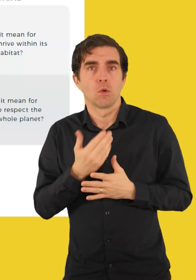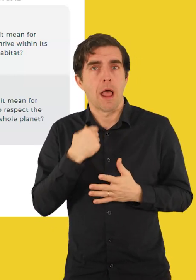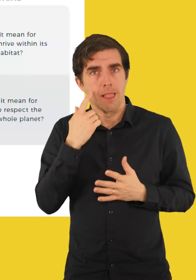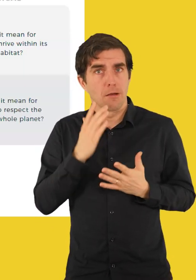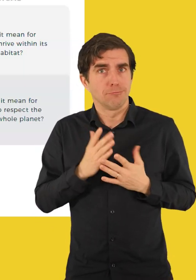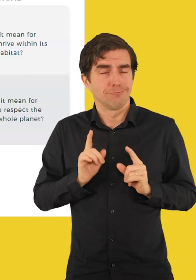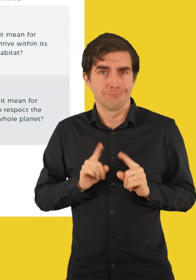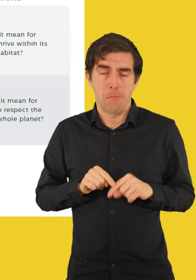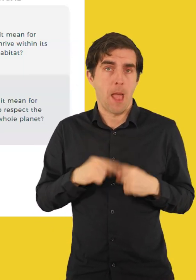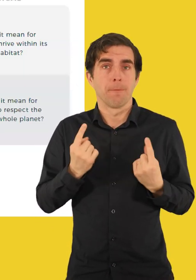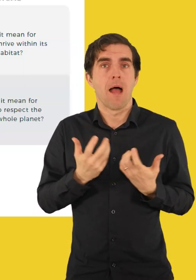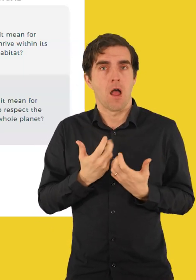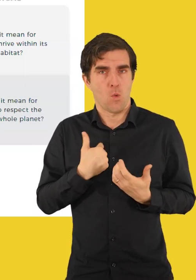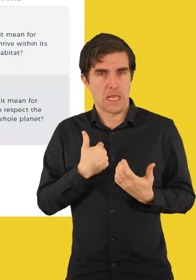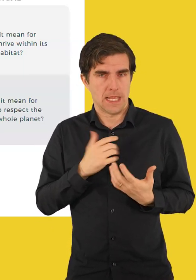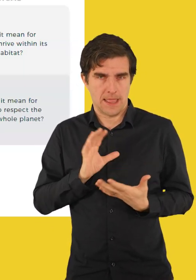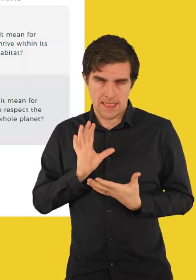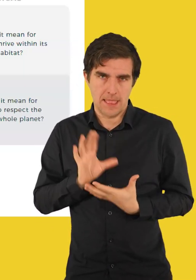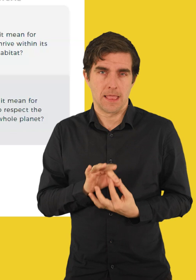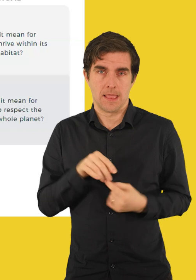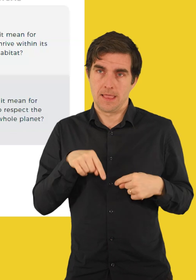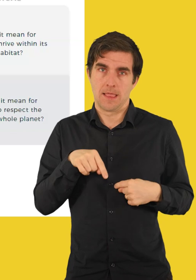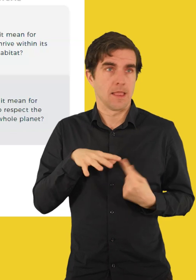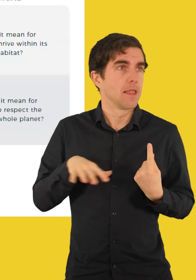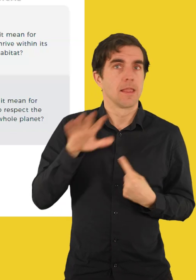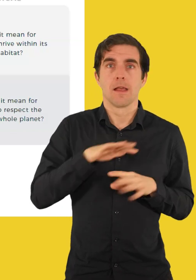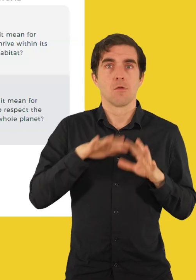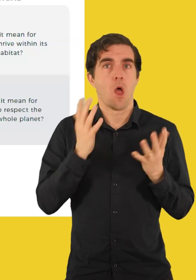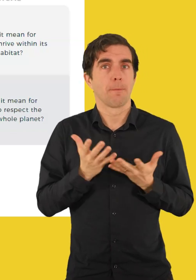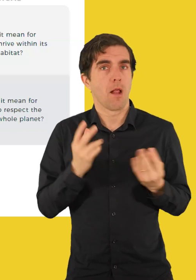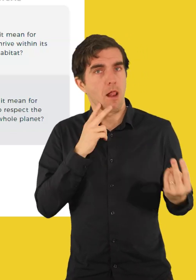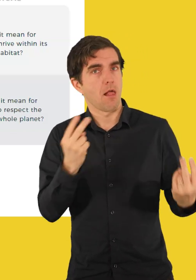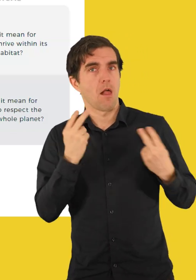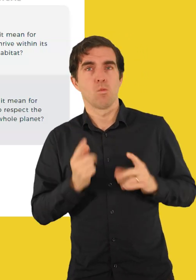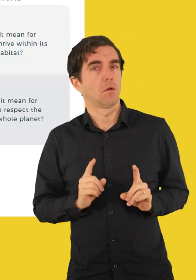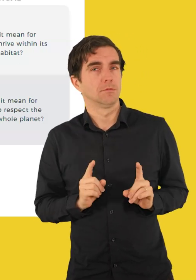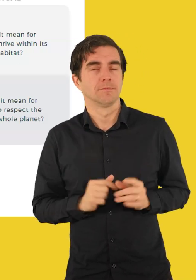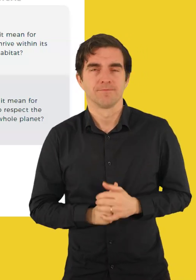I also see that we're quite unique in applying that global lens as well.